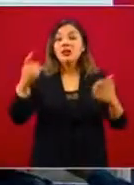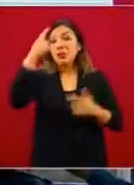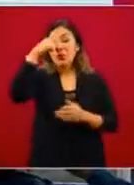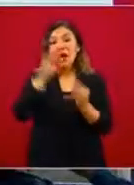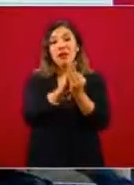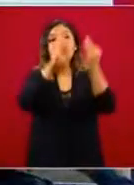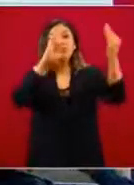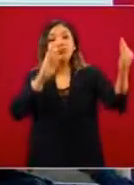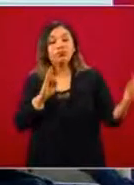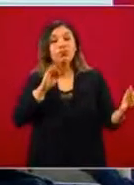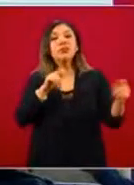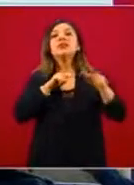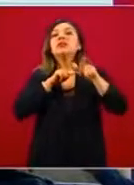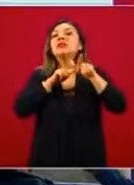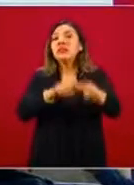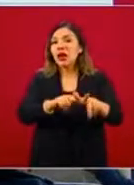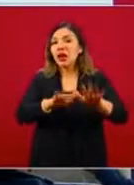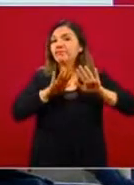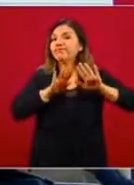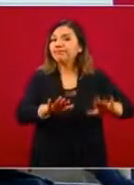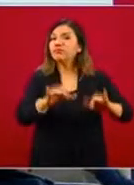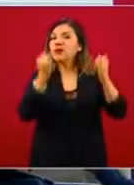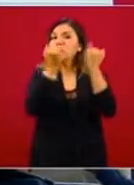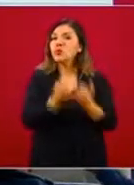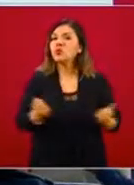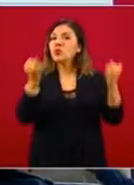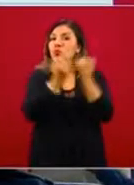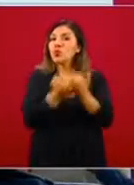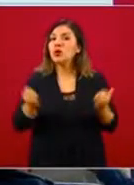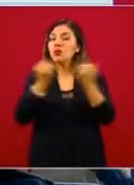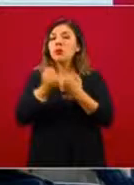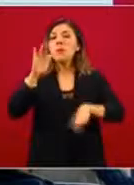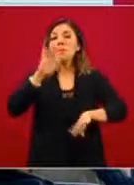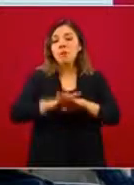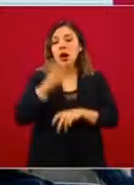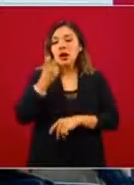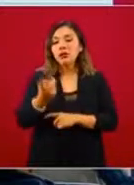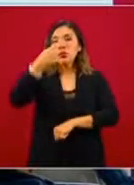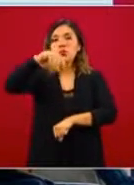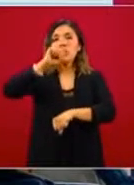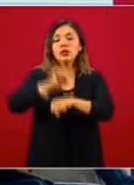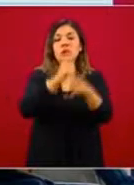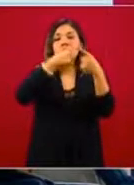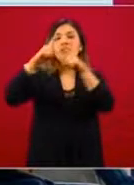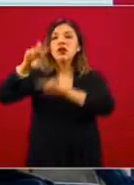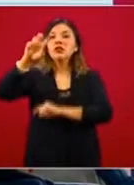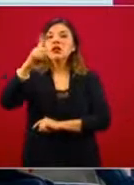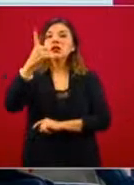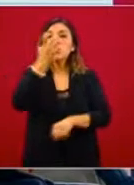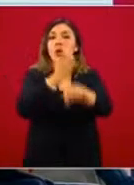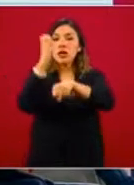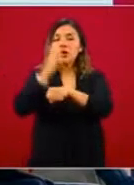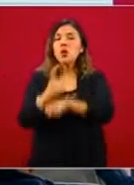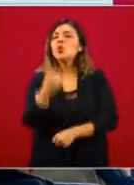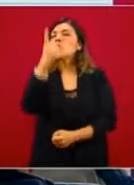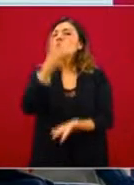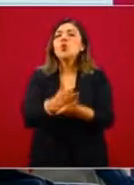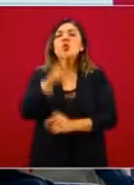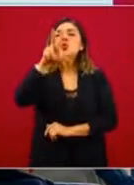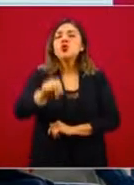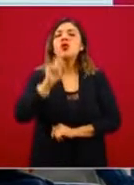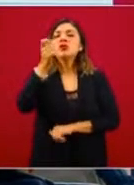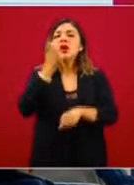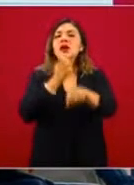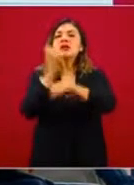same, just the same as the National Safe Distancing Campaign, and they're pretty much continuing in that exact same way